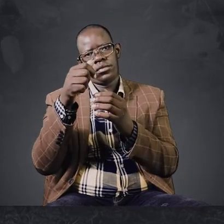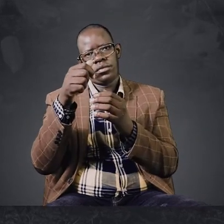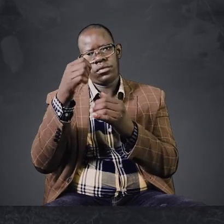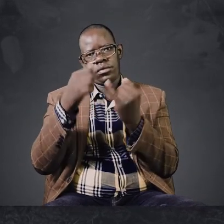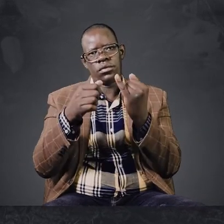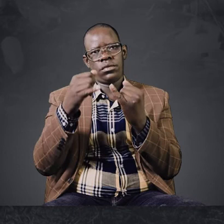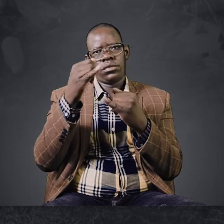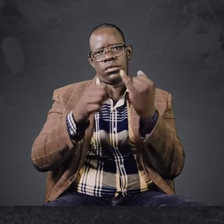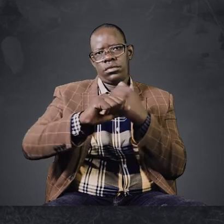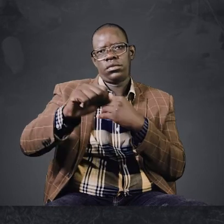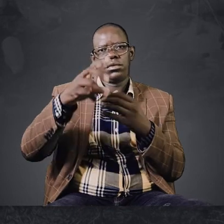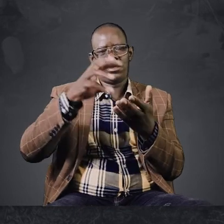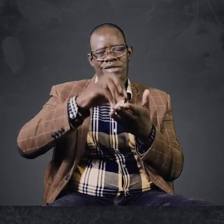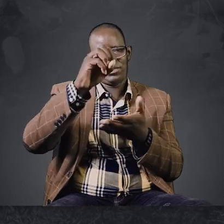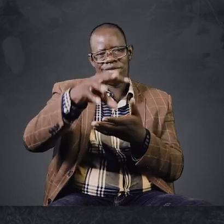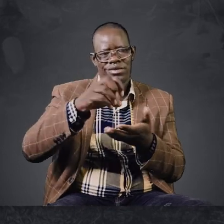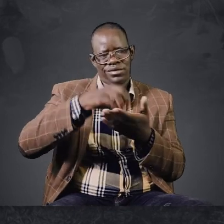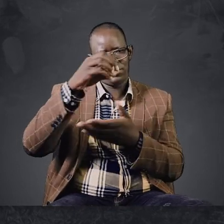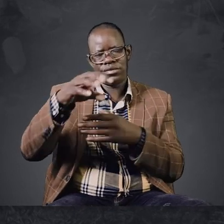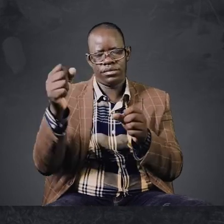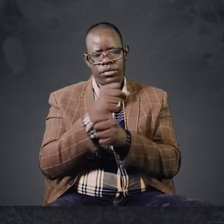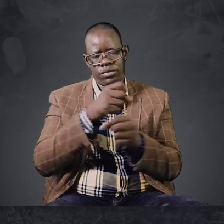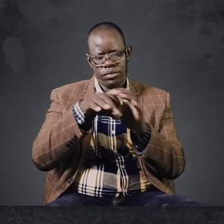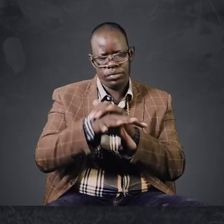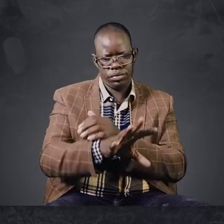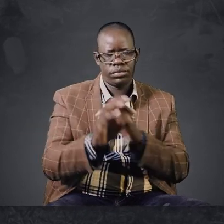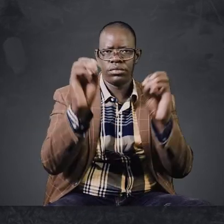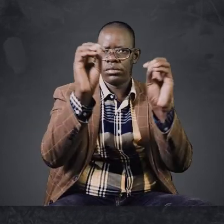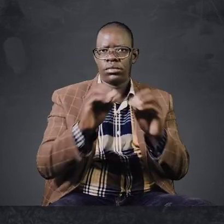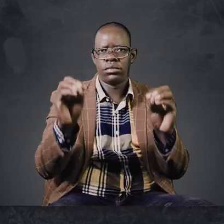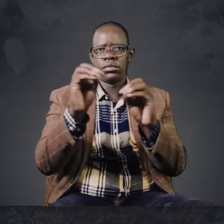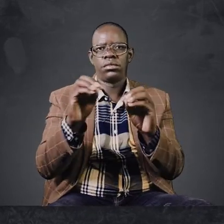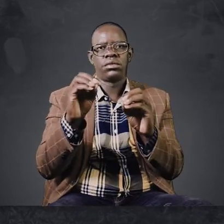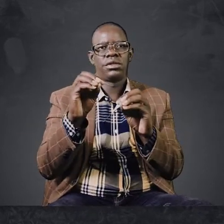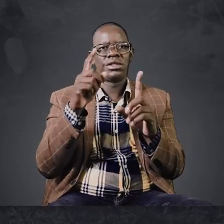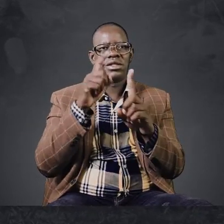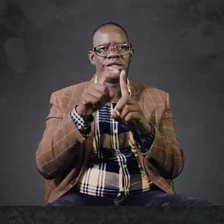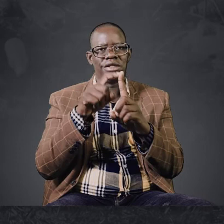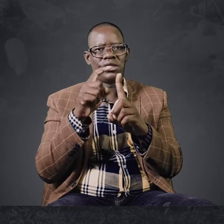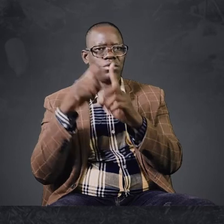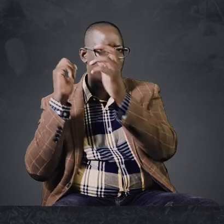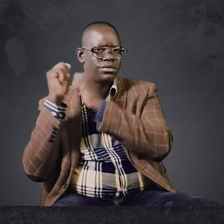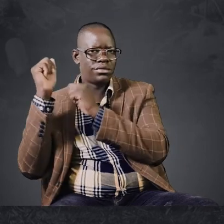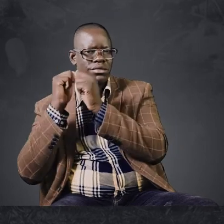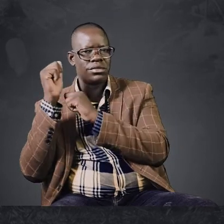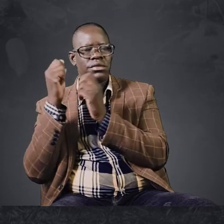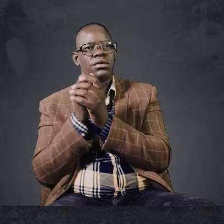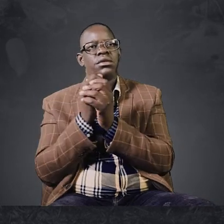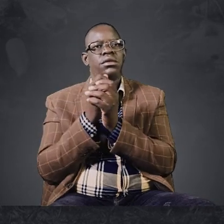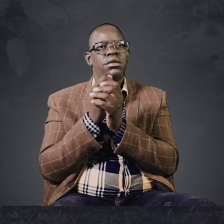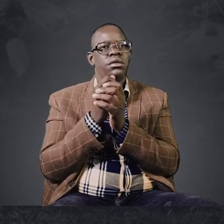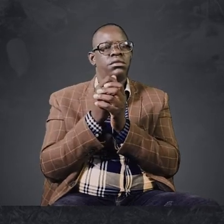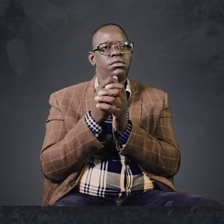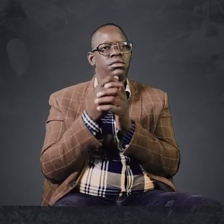pollution comes from littering with objects that do not decompose in the environment, such as glass, plastic, and tin.